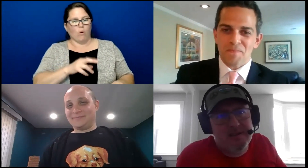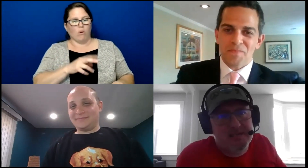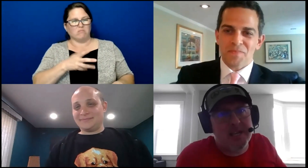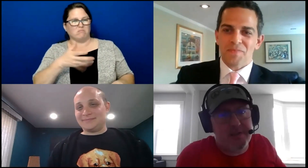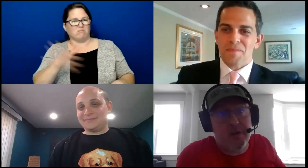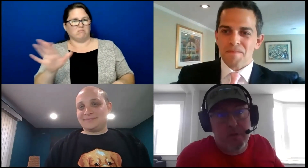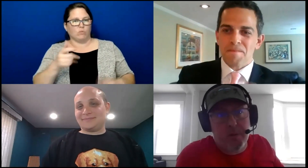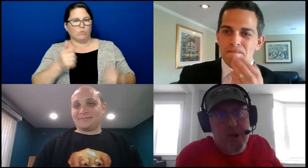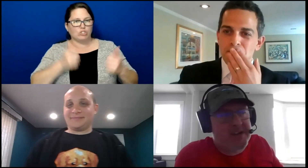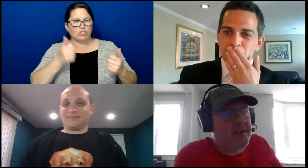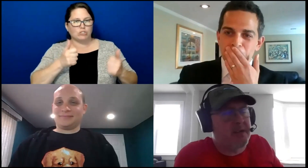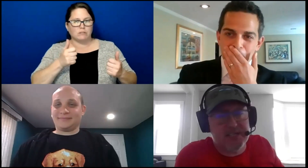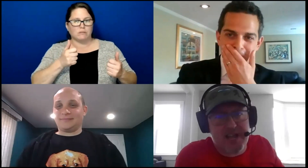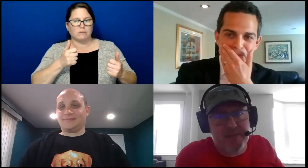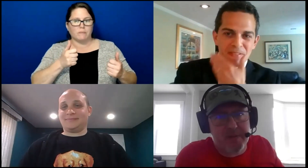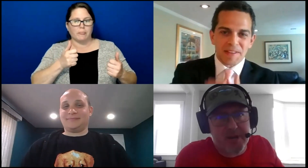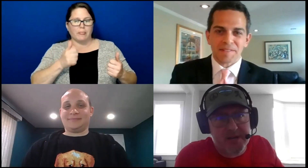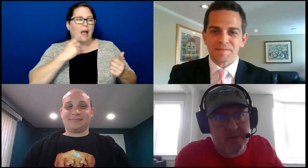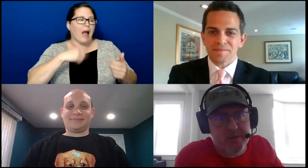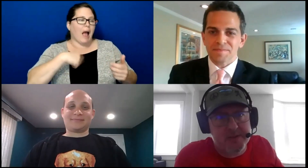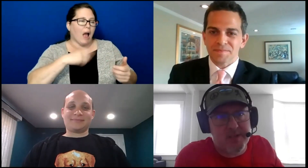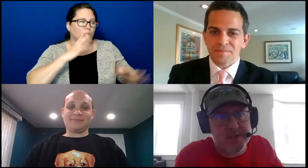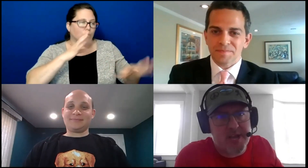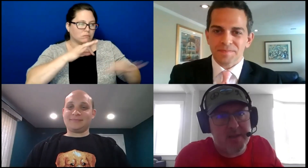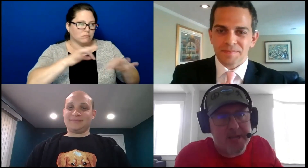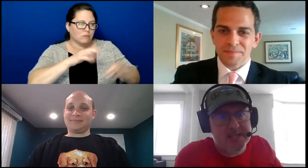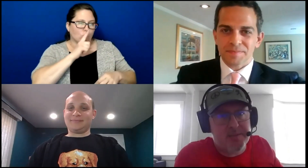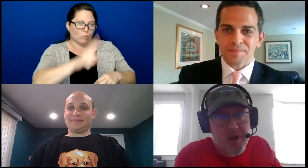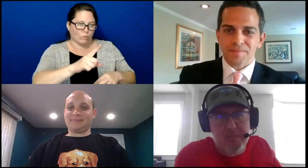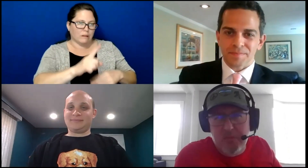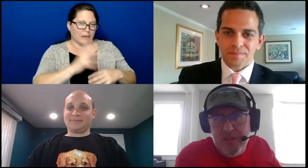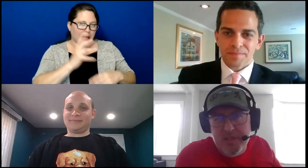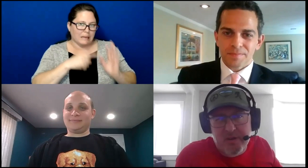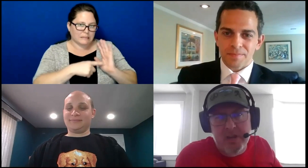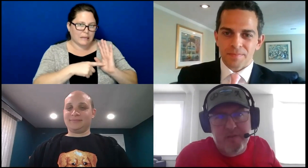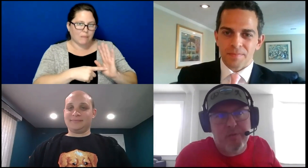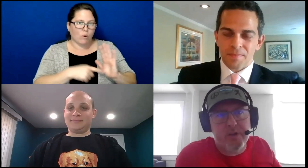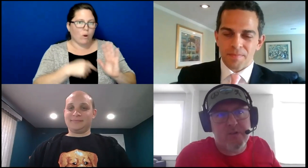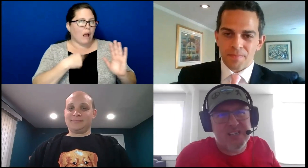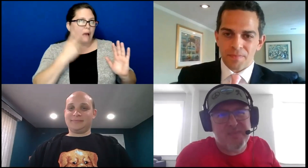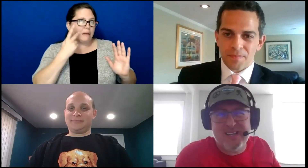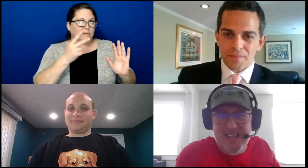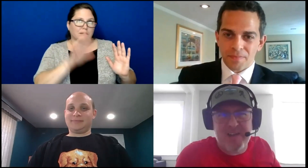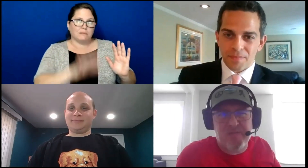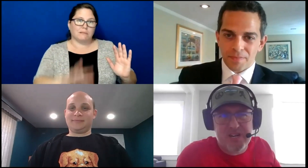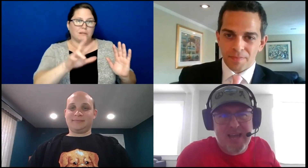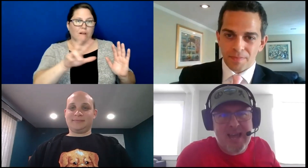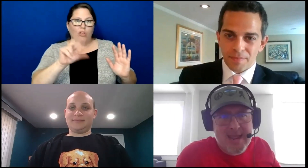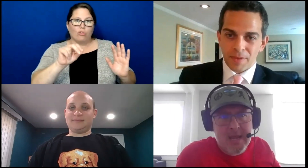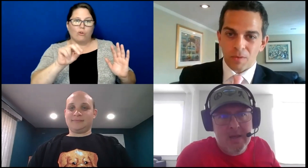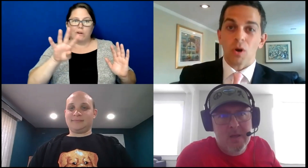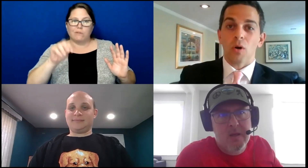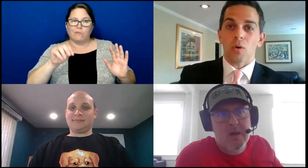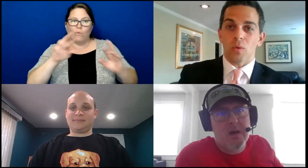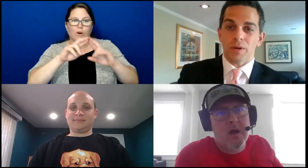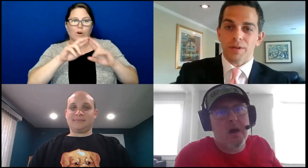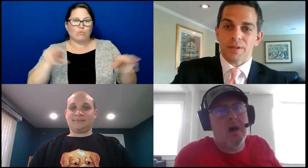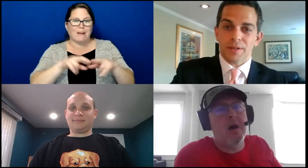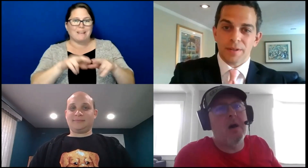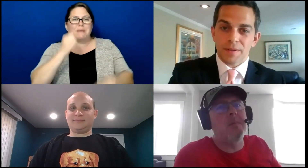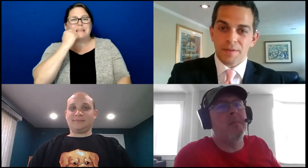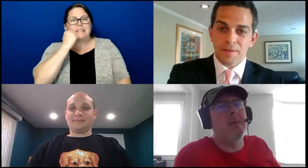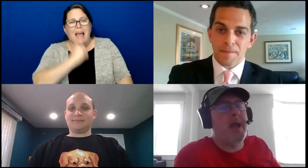well, to give you a real practical example, I mean, I deal with this all the time. I see probably 30 to 40 resumes every day.